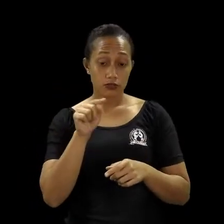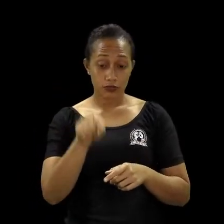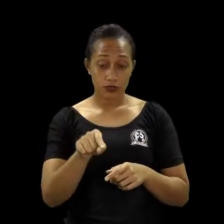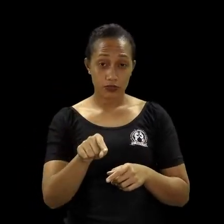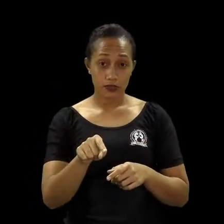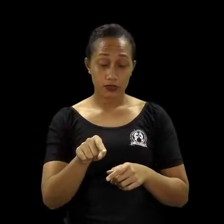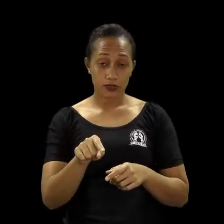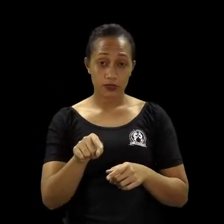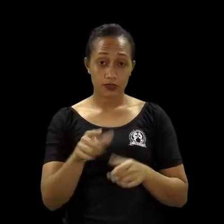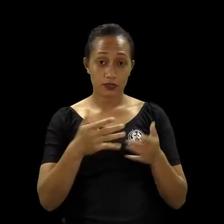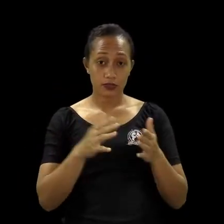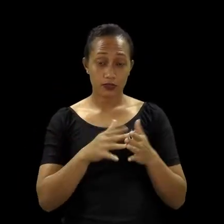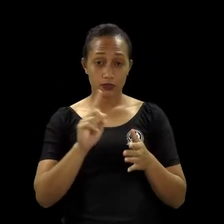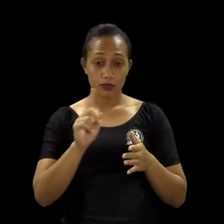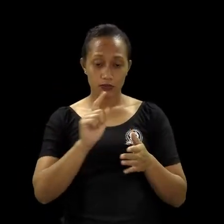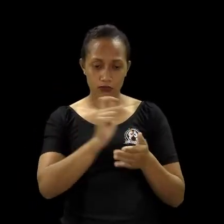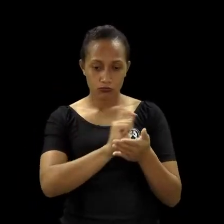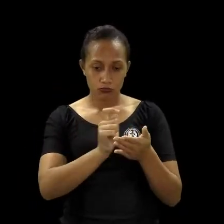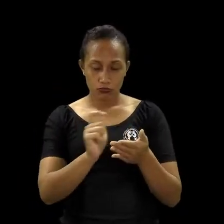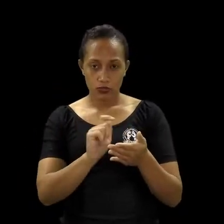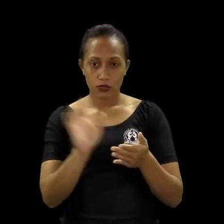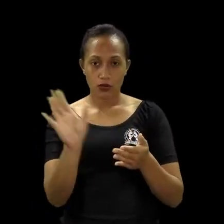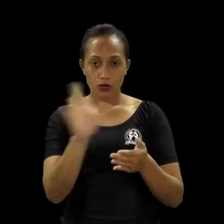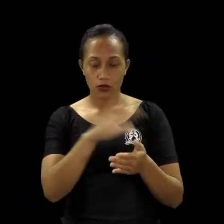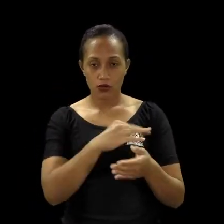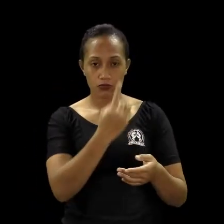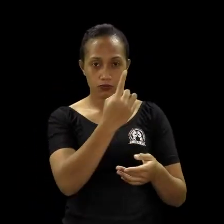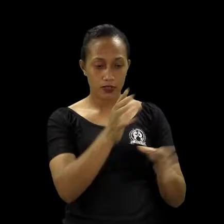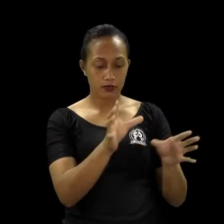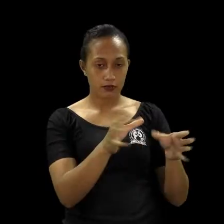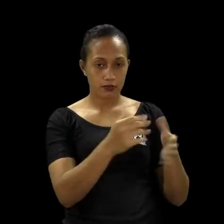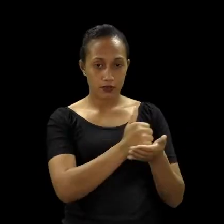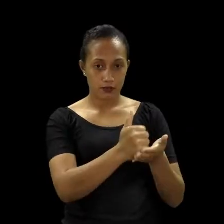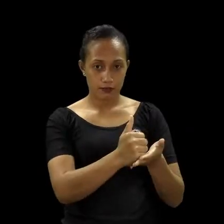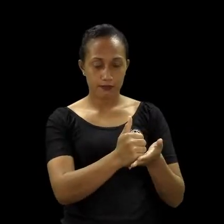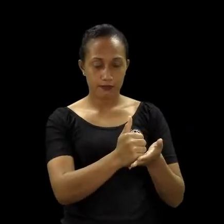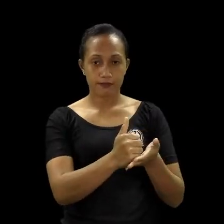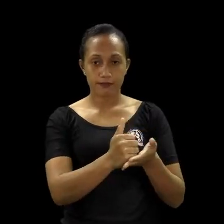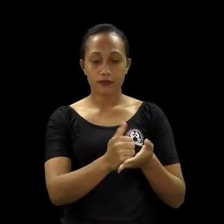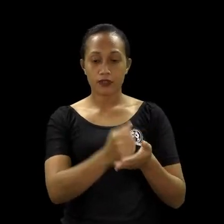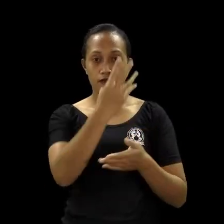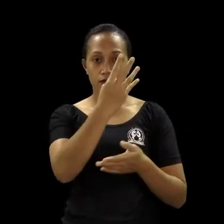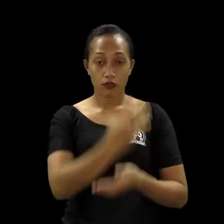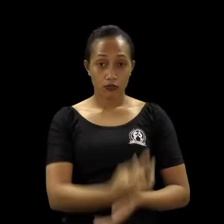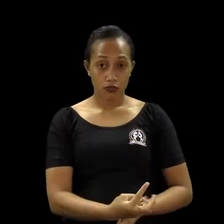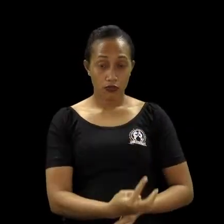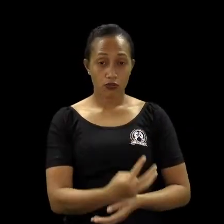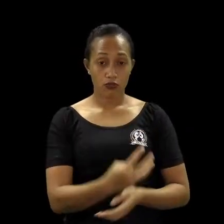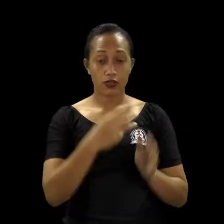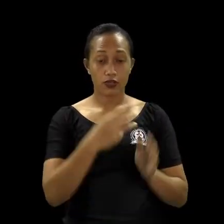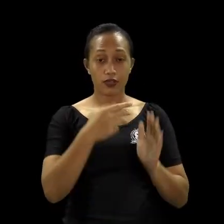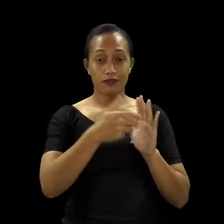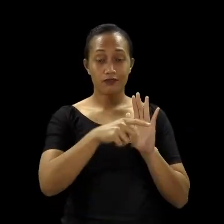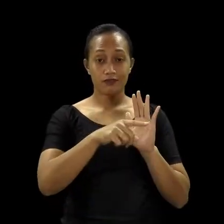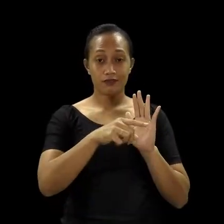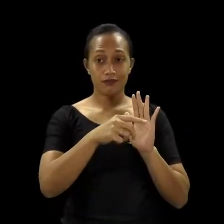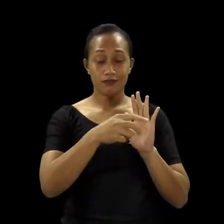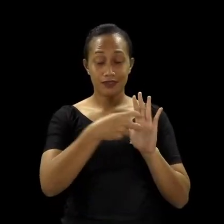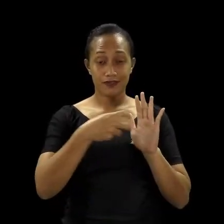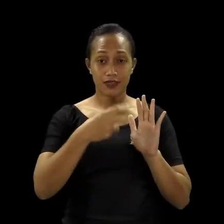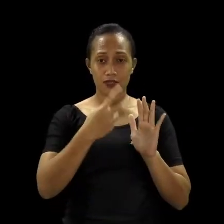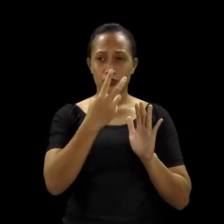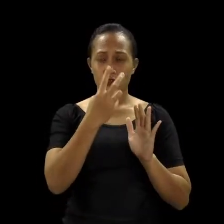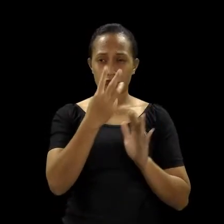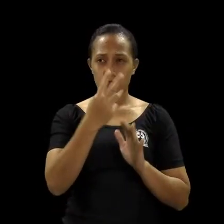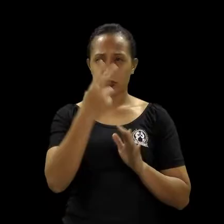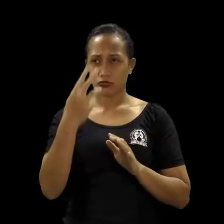this computation in would be to write them all as fractions. And the reason why I wanted that in particular is because 4/3, when you divide by 3, when you divide